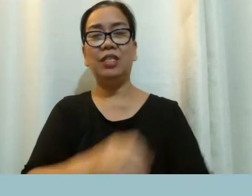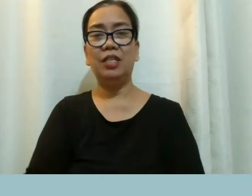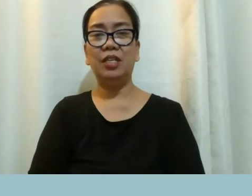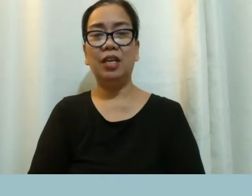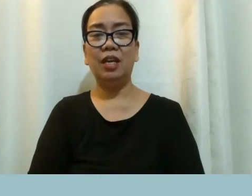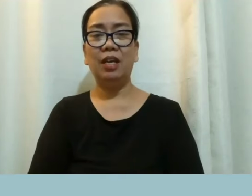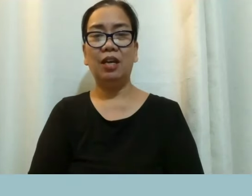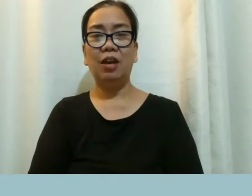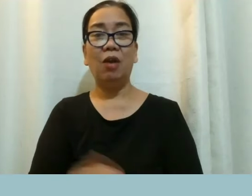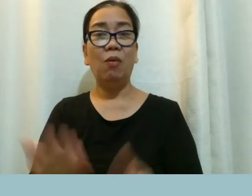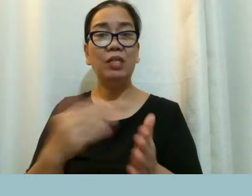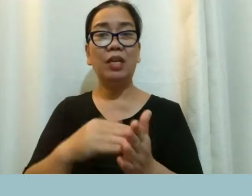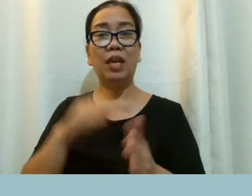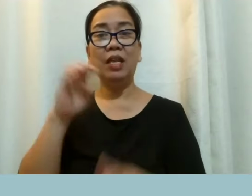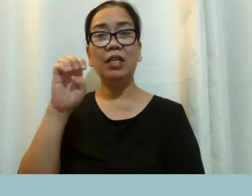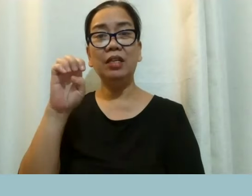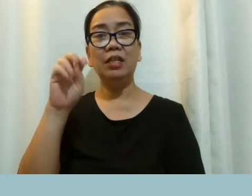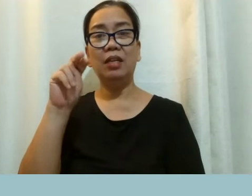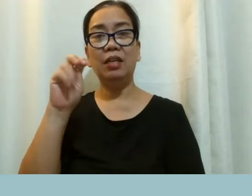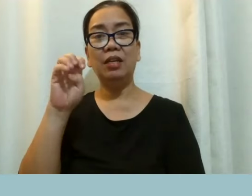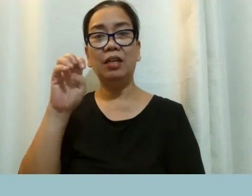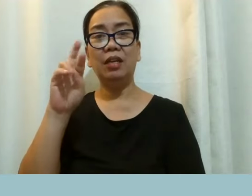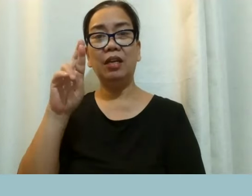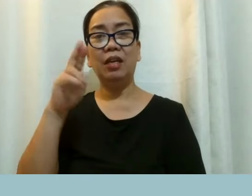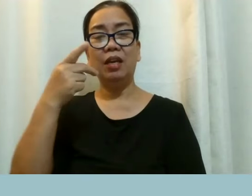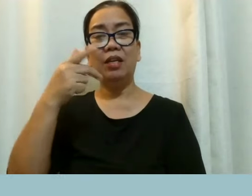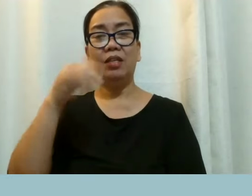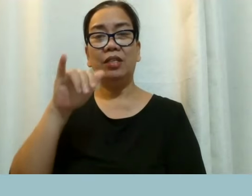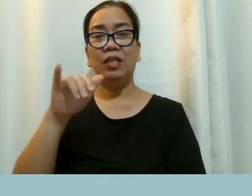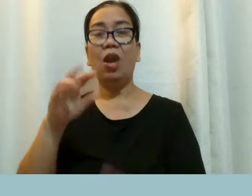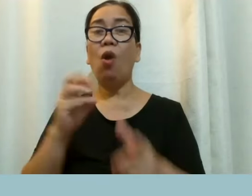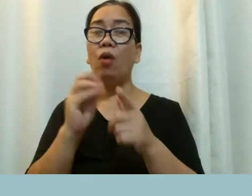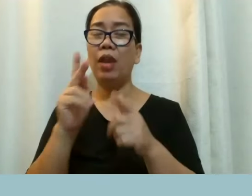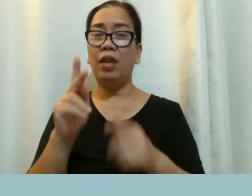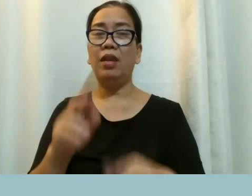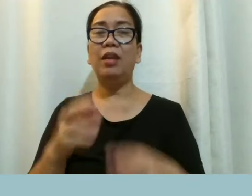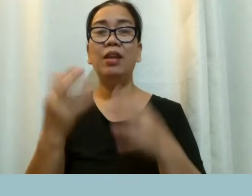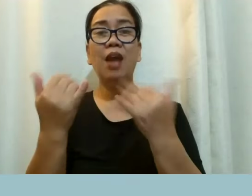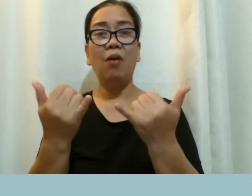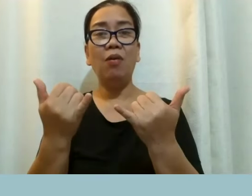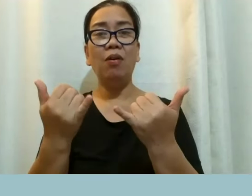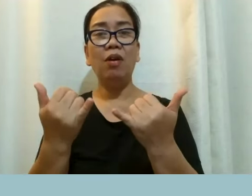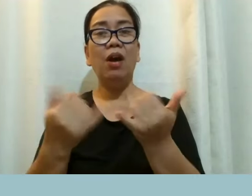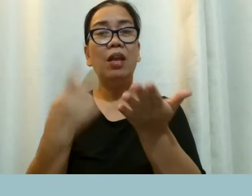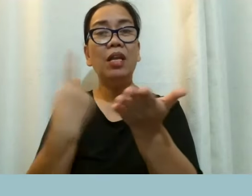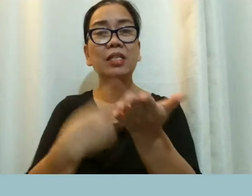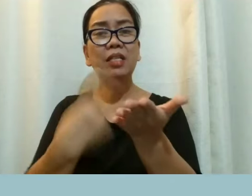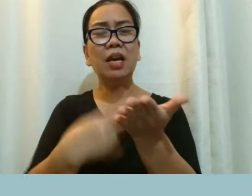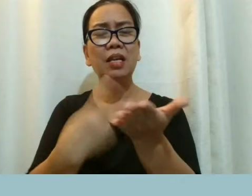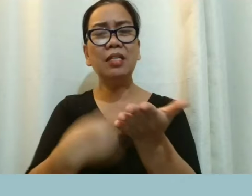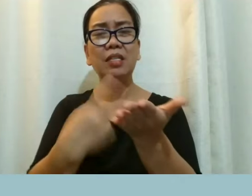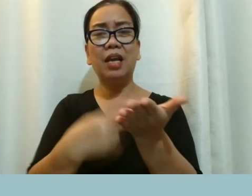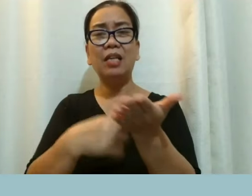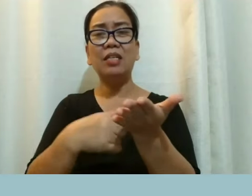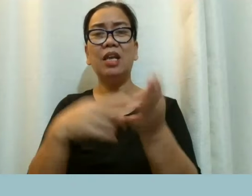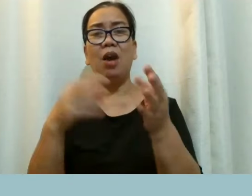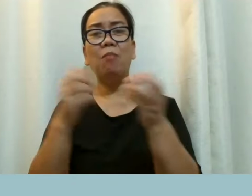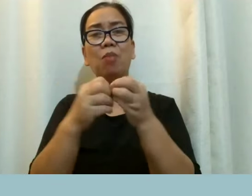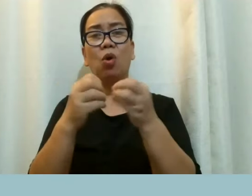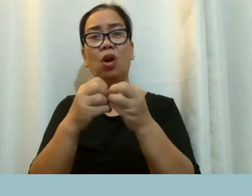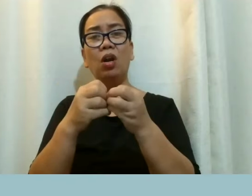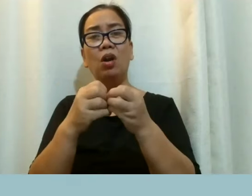energy. Once again, energy. Okay, now let's